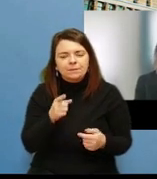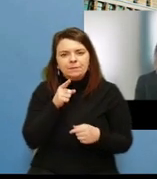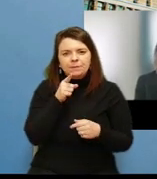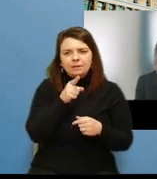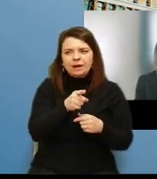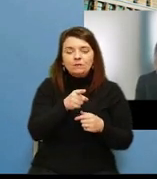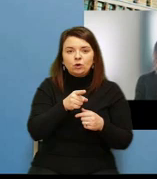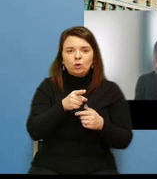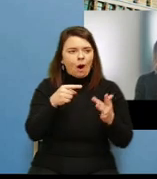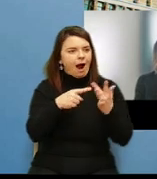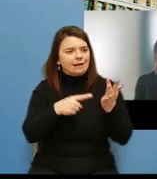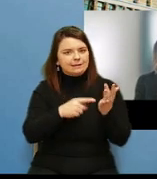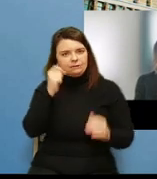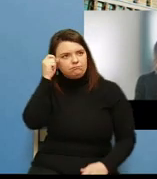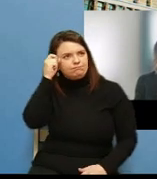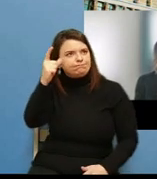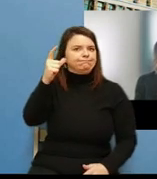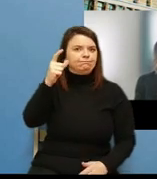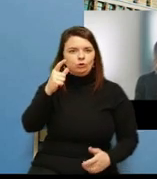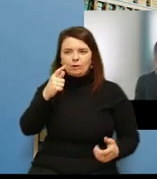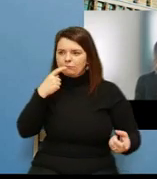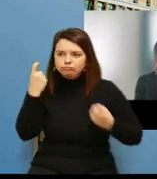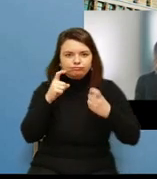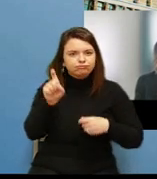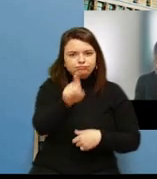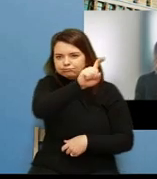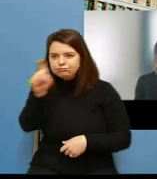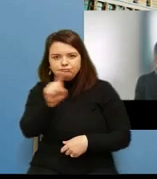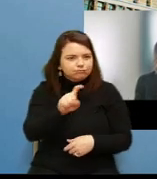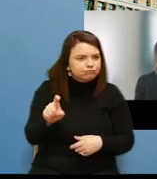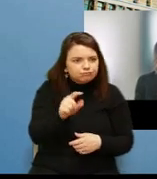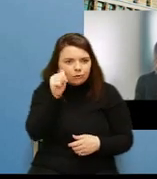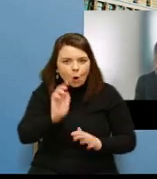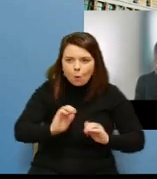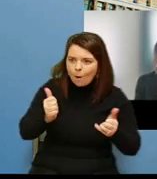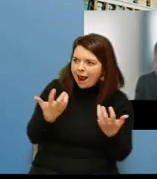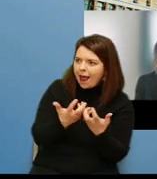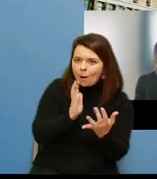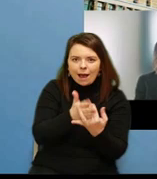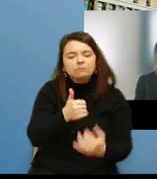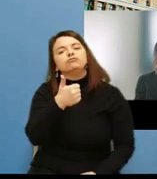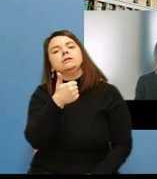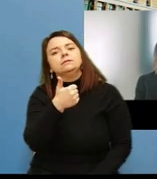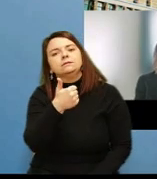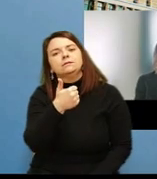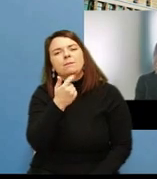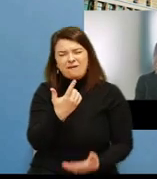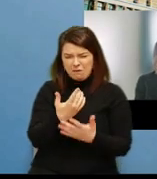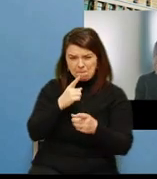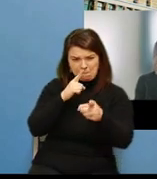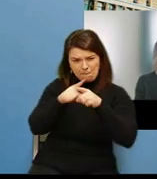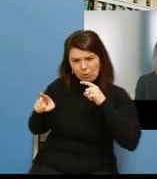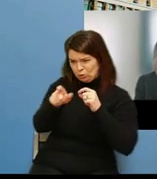it. If you, you know, if you're very IT savvy and you can find your way around and you understand what all the rooms mean and how